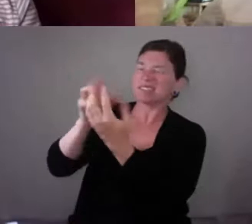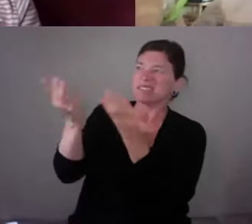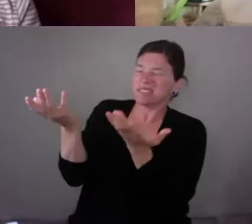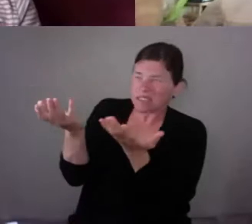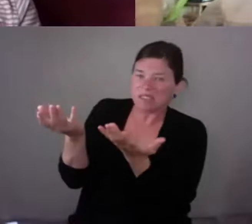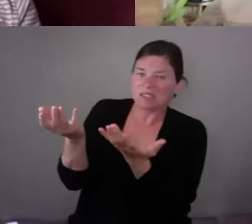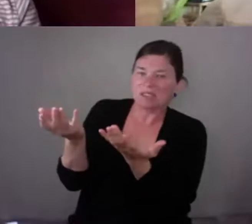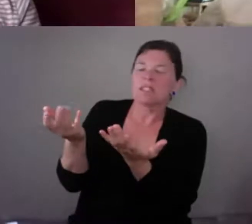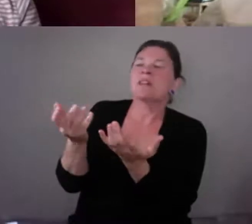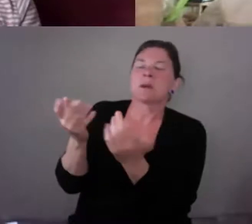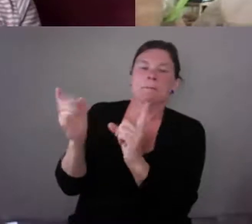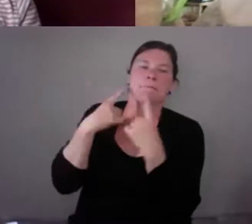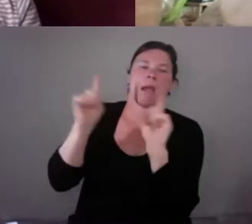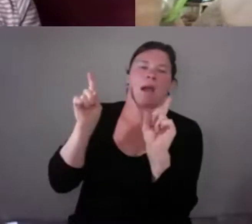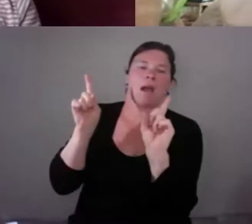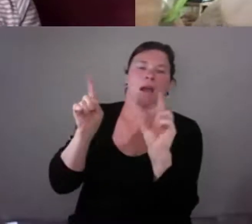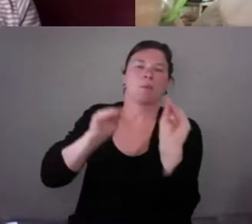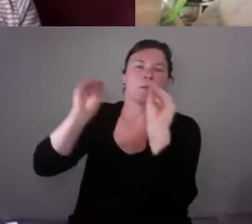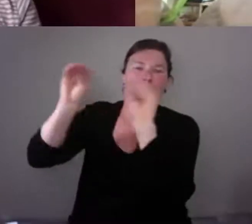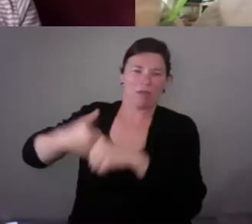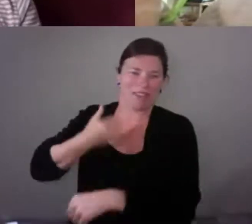to live in the dome. I